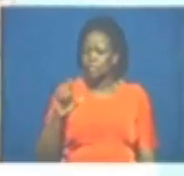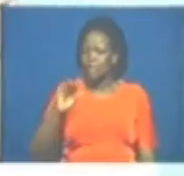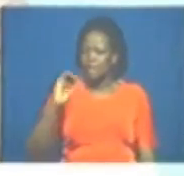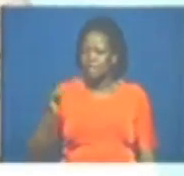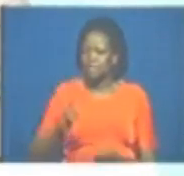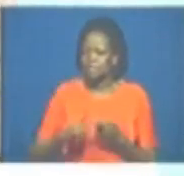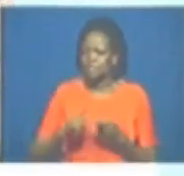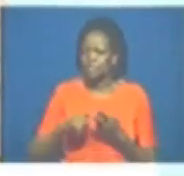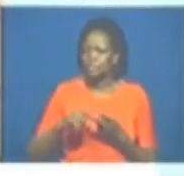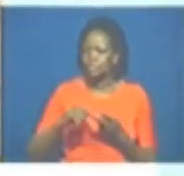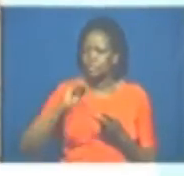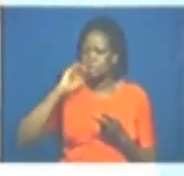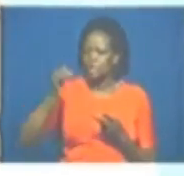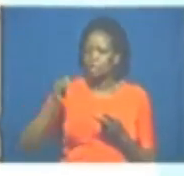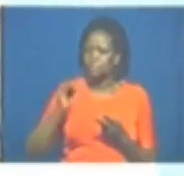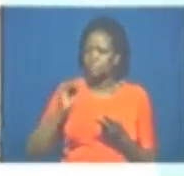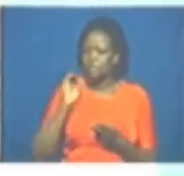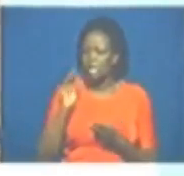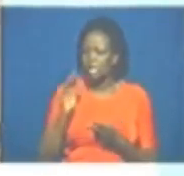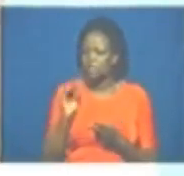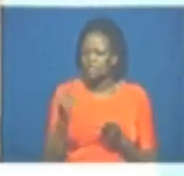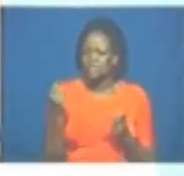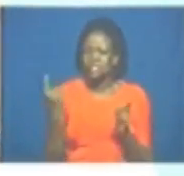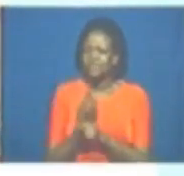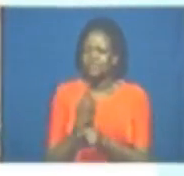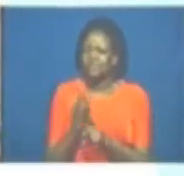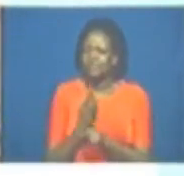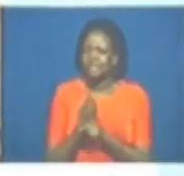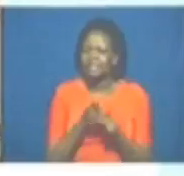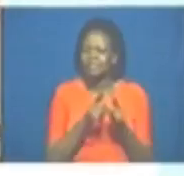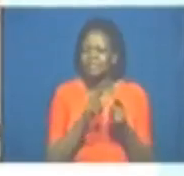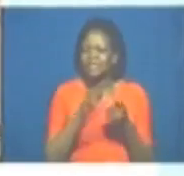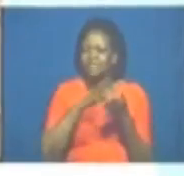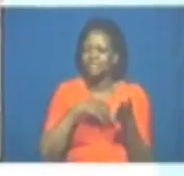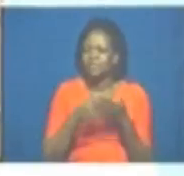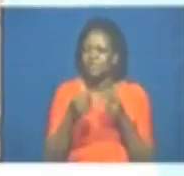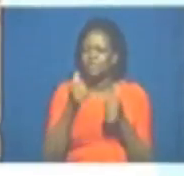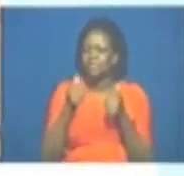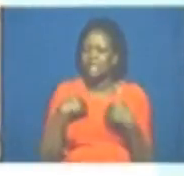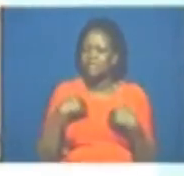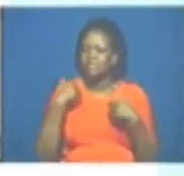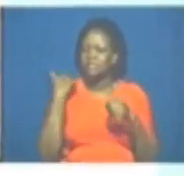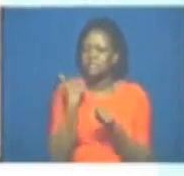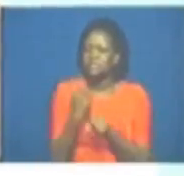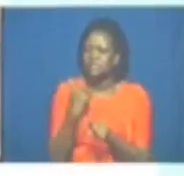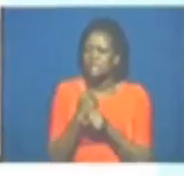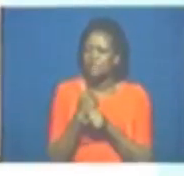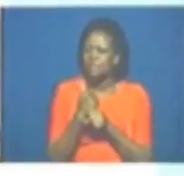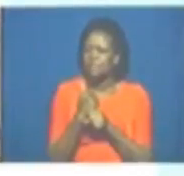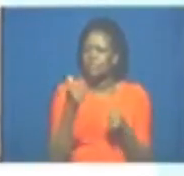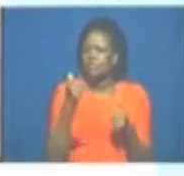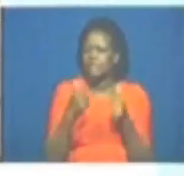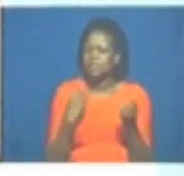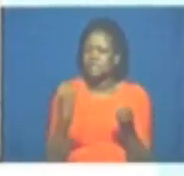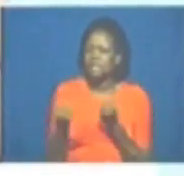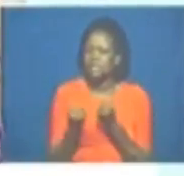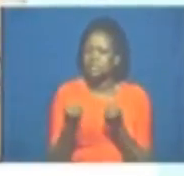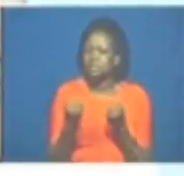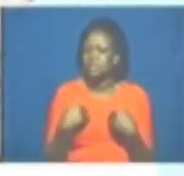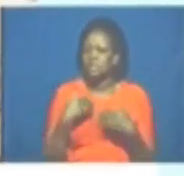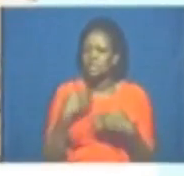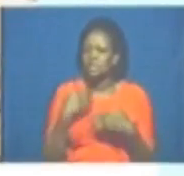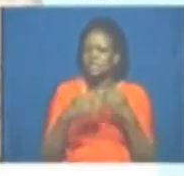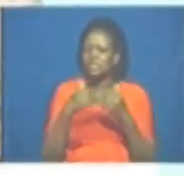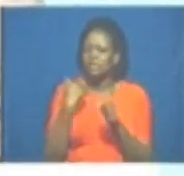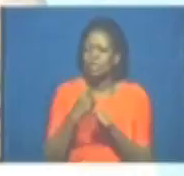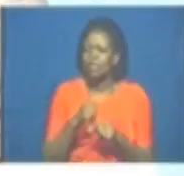took up all those structures, which had staff, which had vehicles, which had buildings, and they were working.